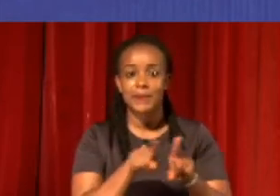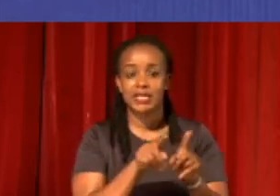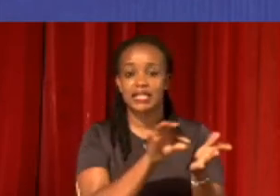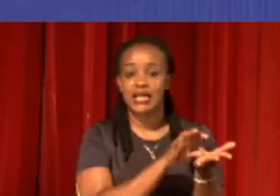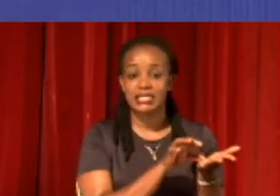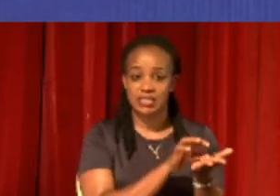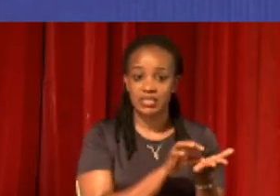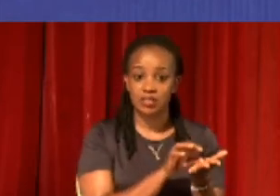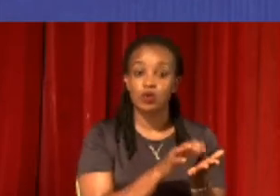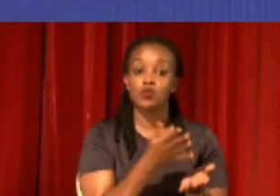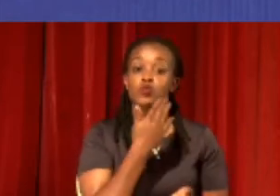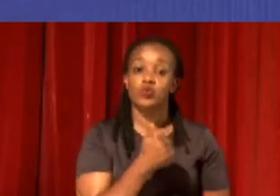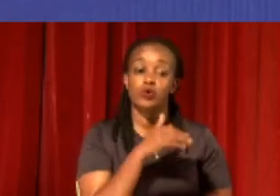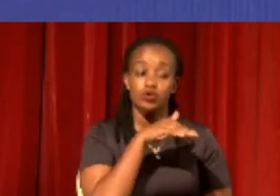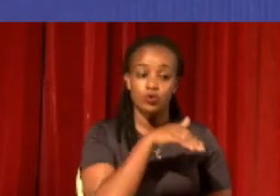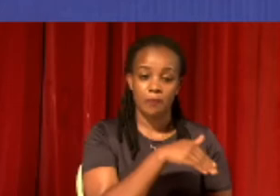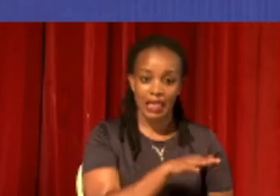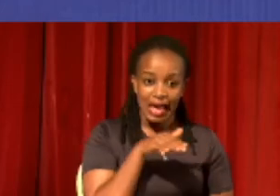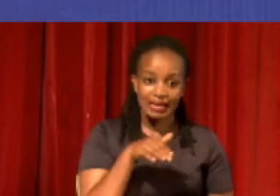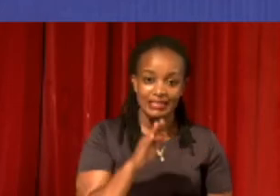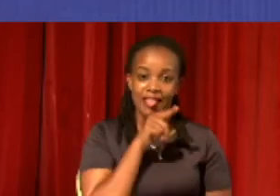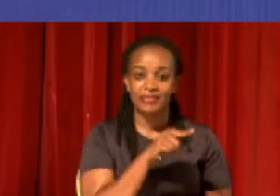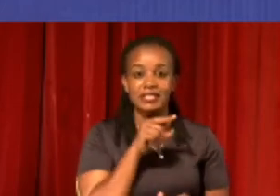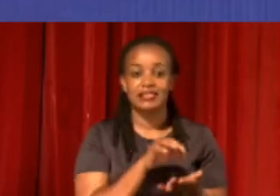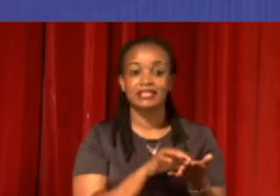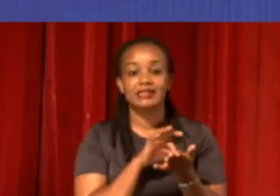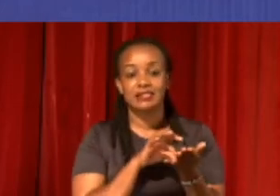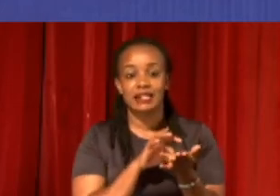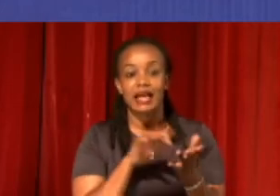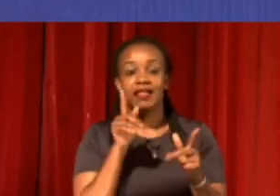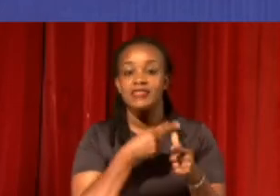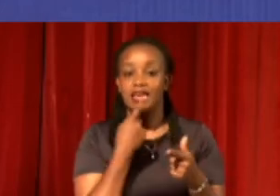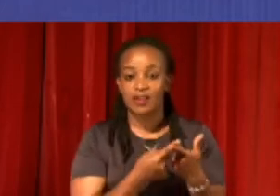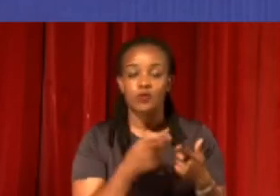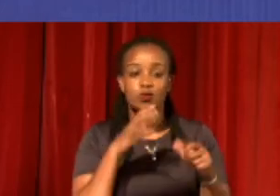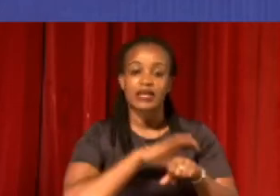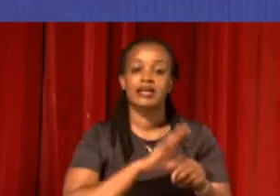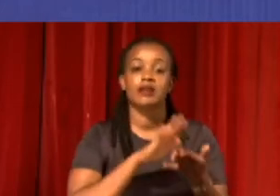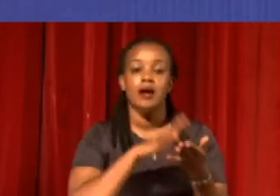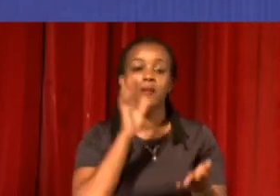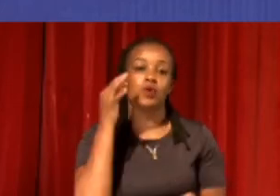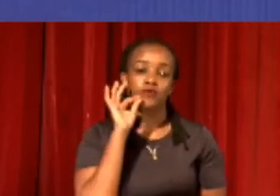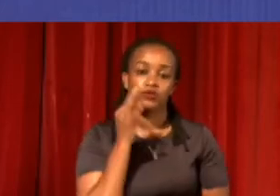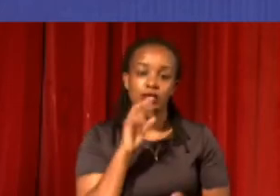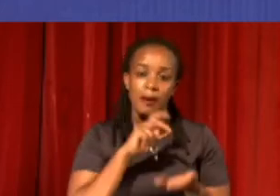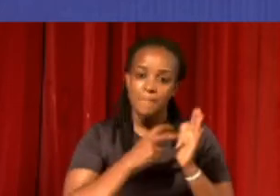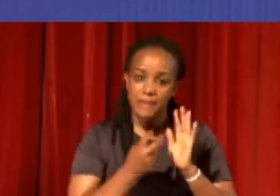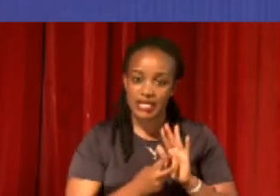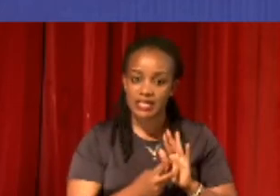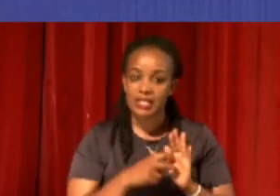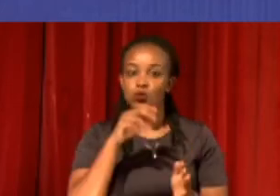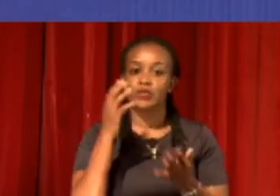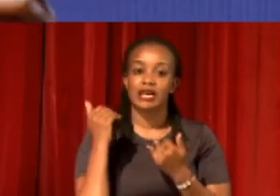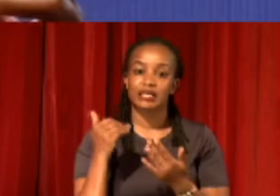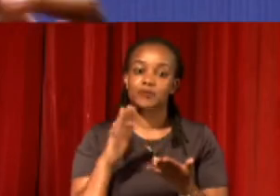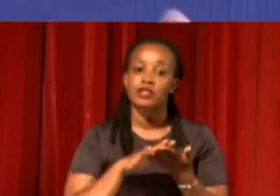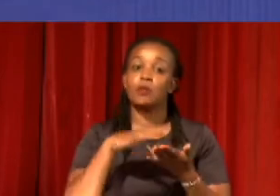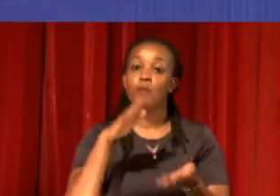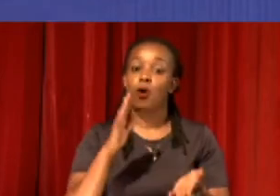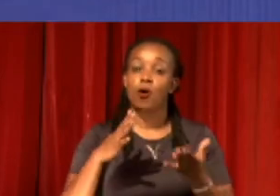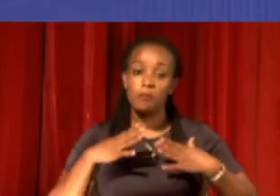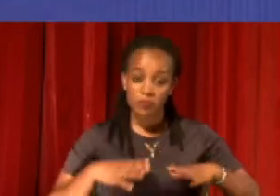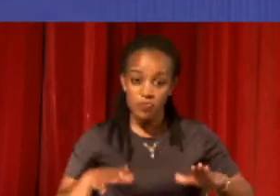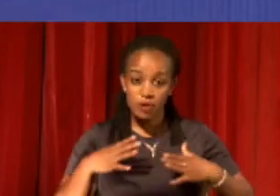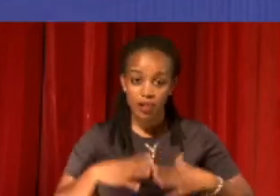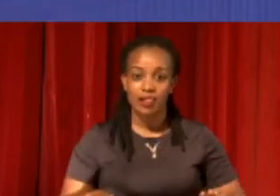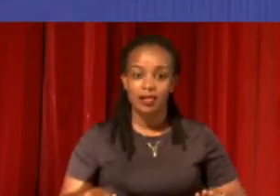possible. The numbers might be greater than that given the ripple effect, for sure. Mm-hmm. So if I touch